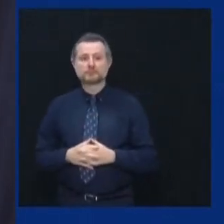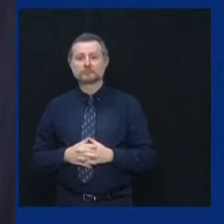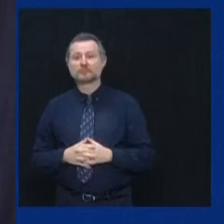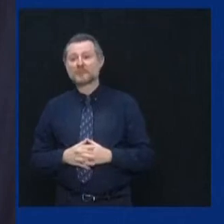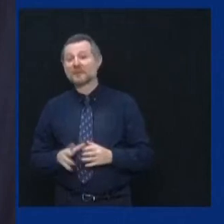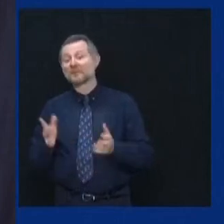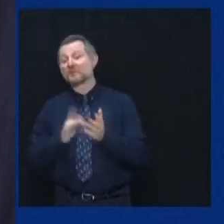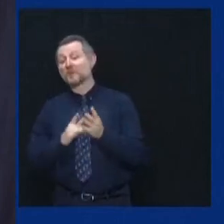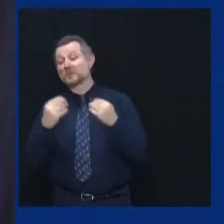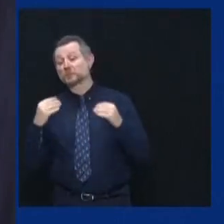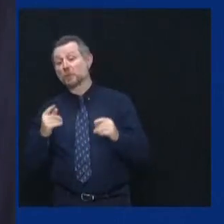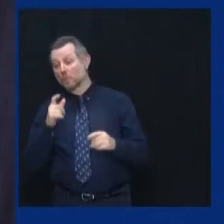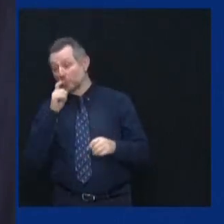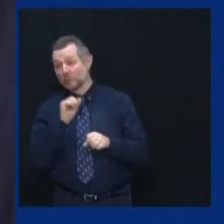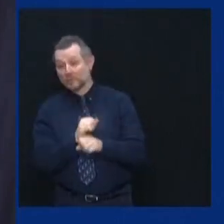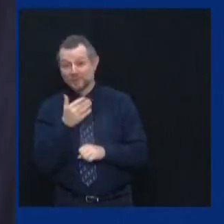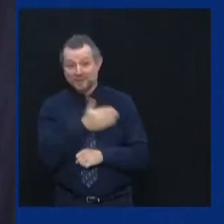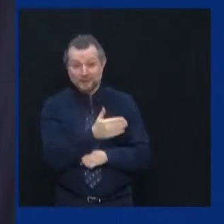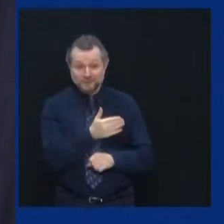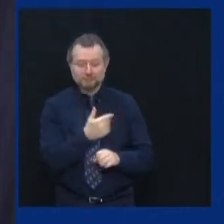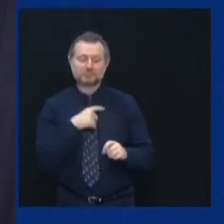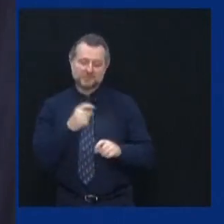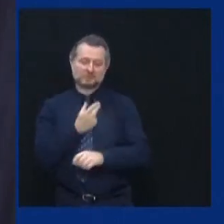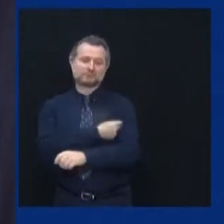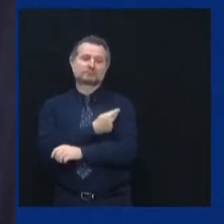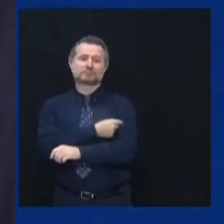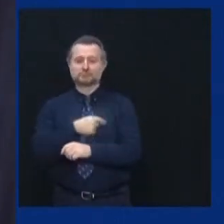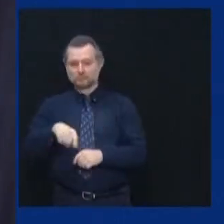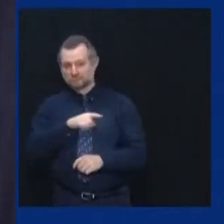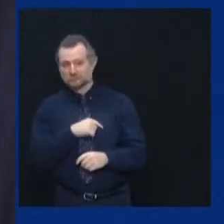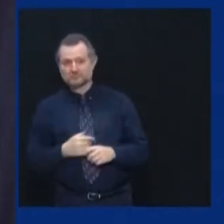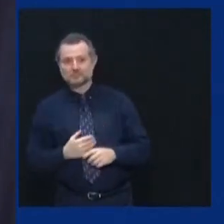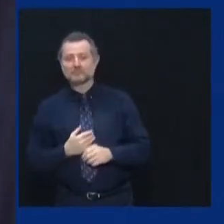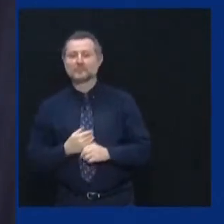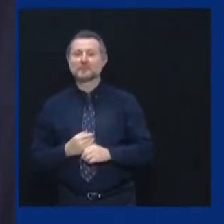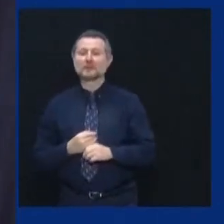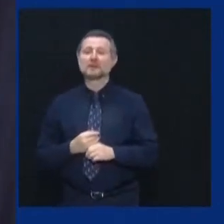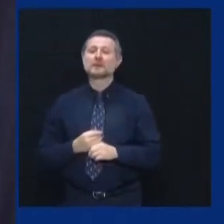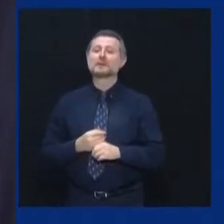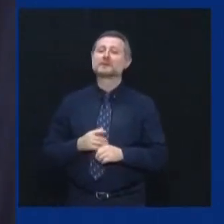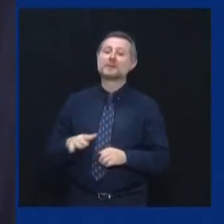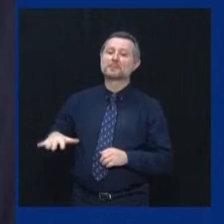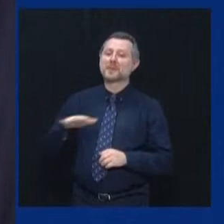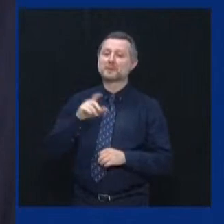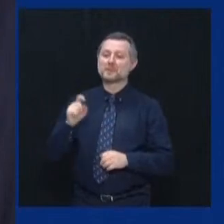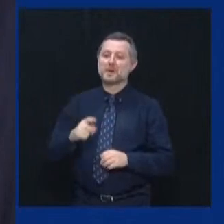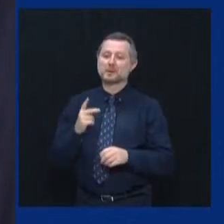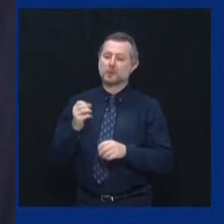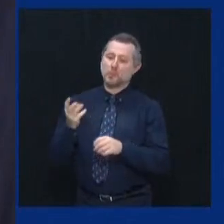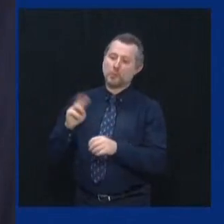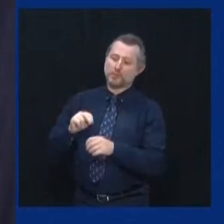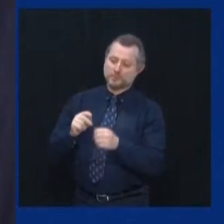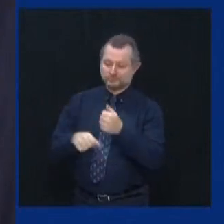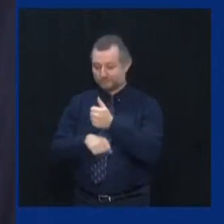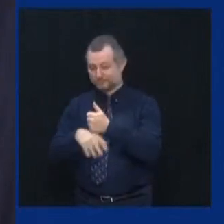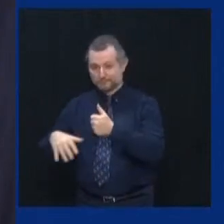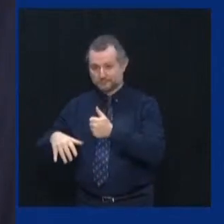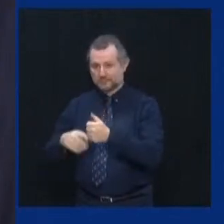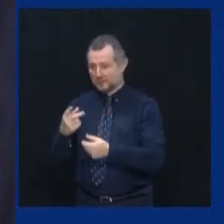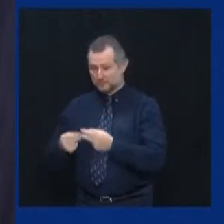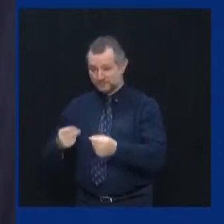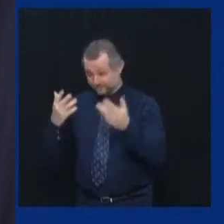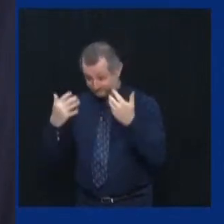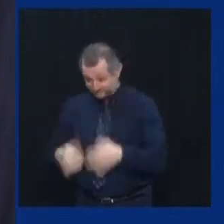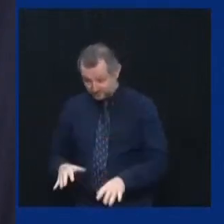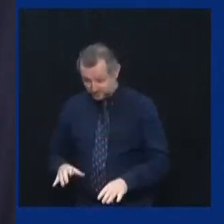Pharmacy, you have to do your pharmacy staff first. So everybody has to do their own healthcare staff